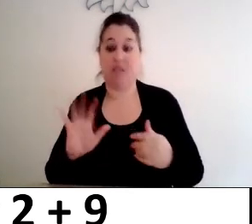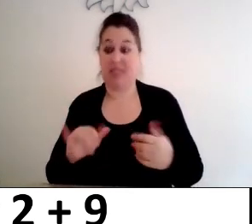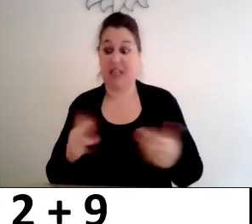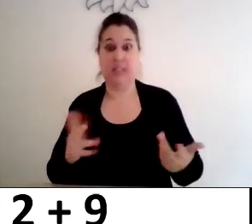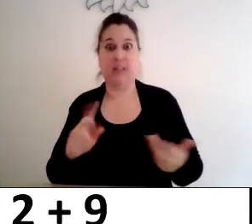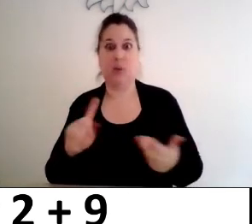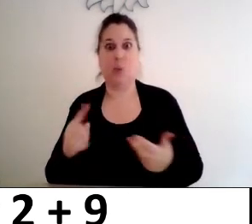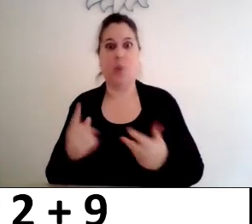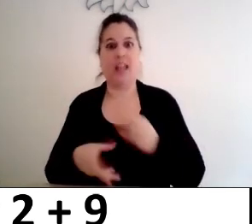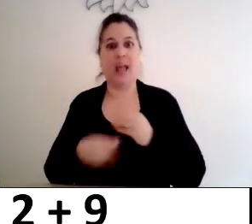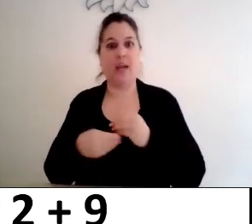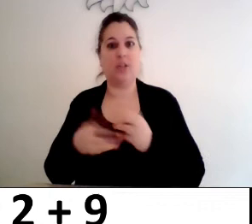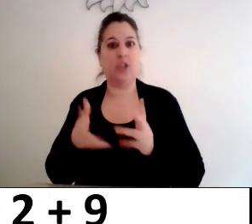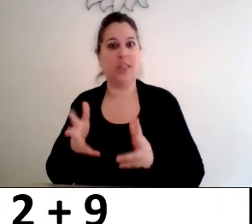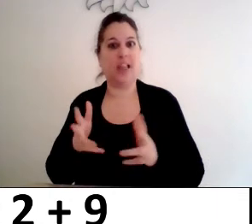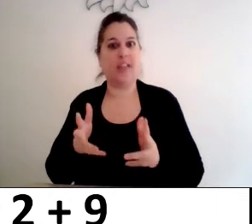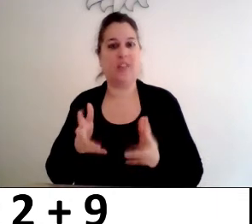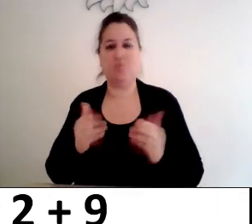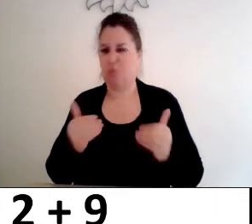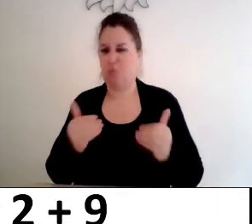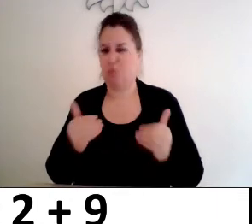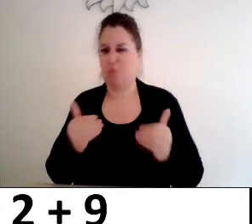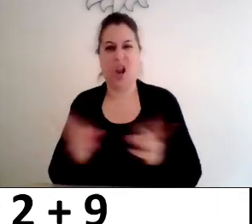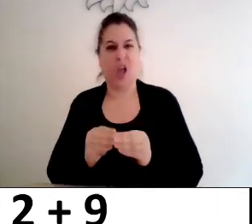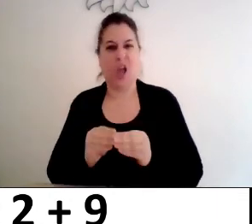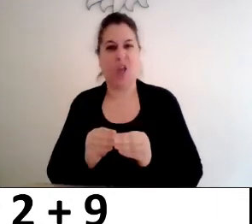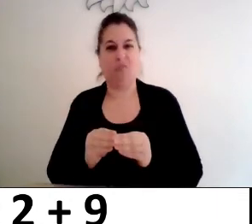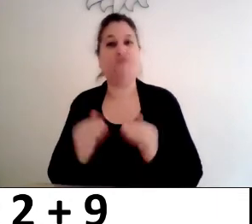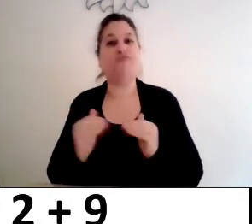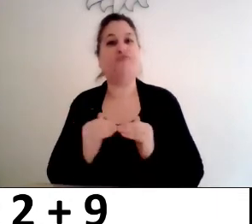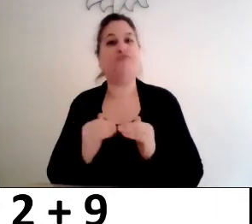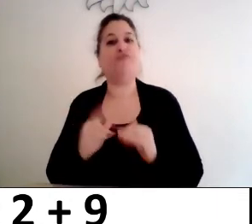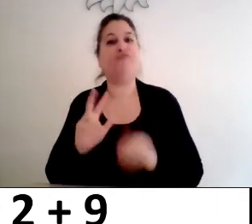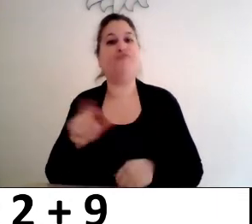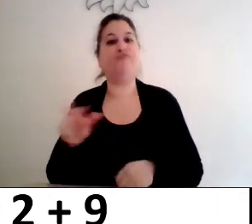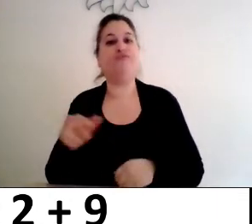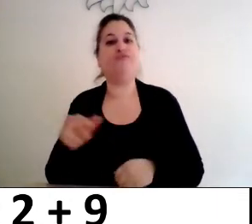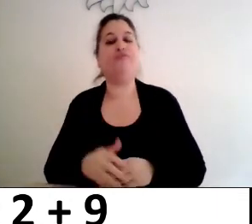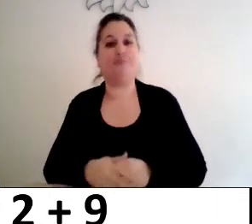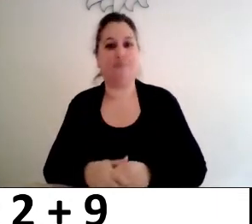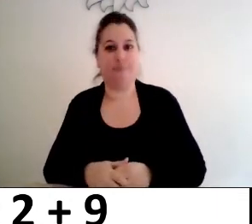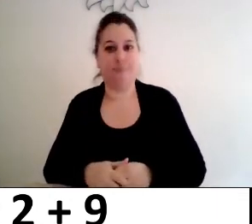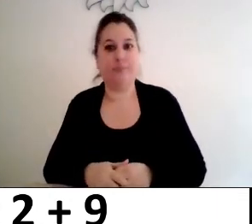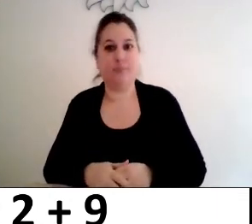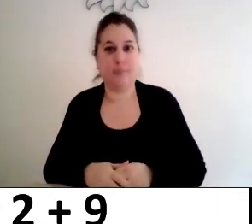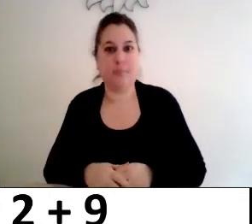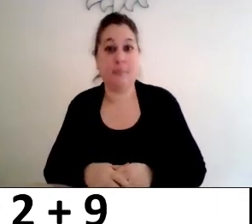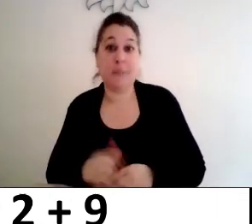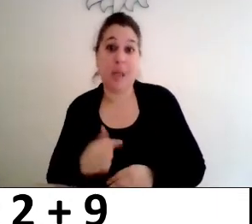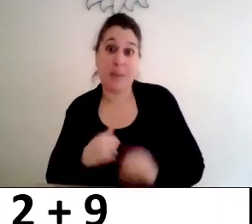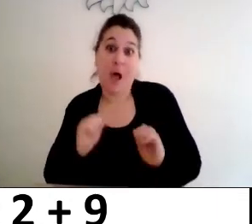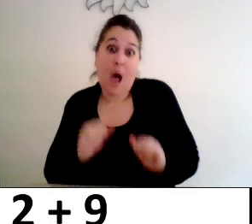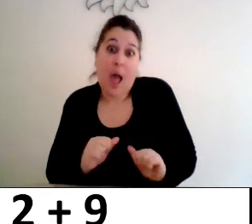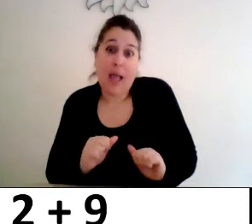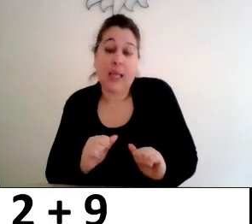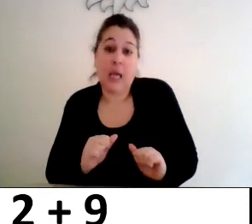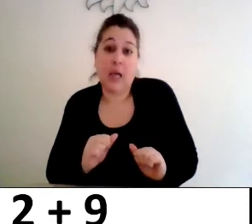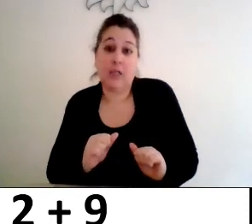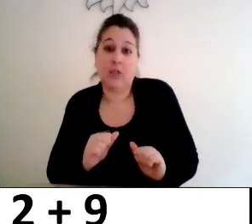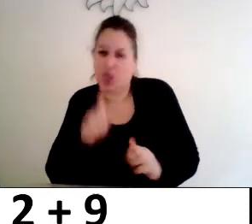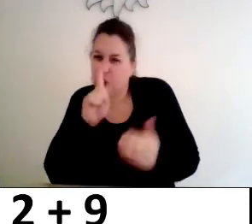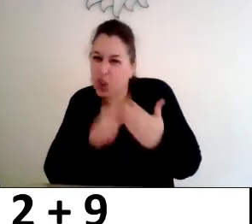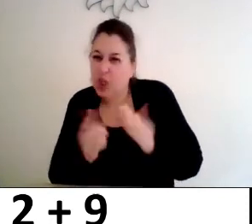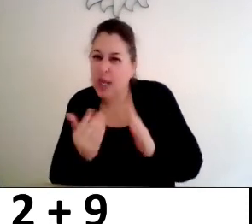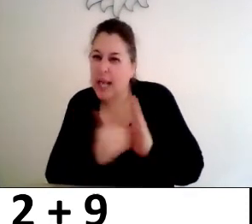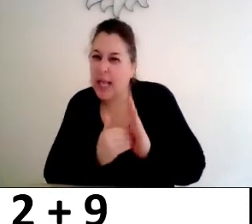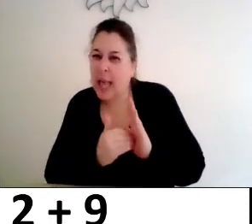And I could have asked myself, do I see any more parentheses, any exponents, any multiplication or division, addition or subtraction? Oh,